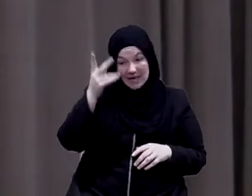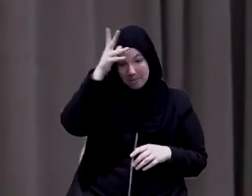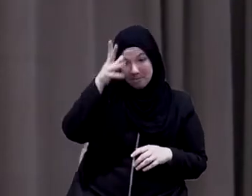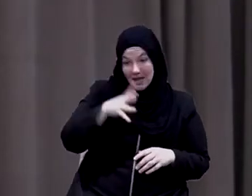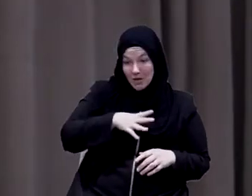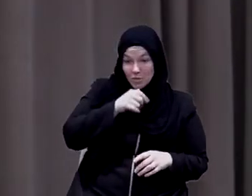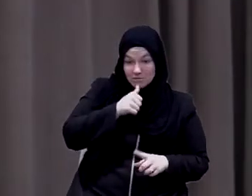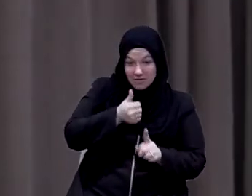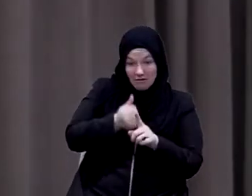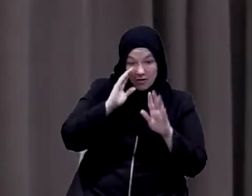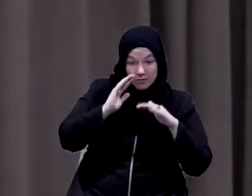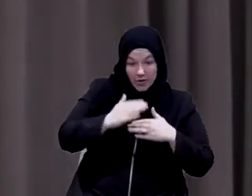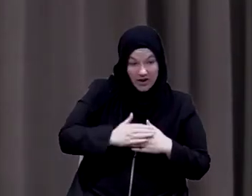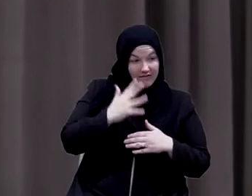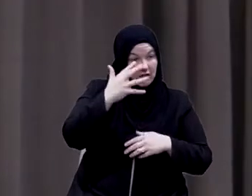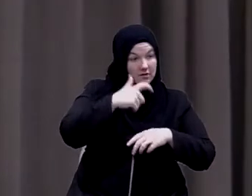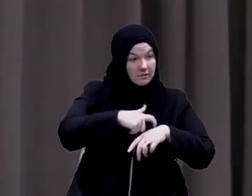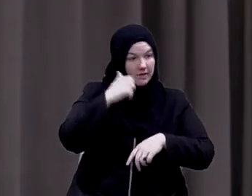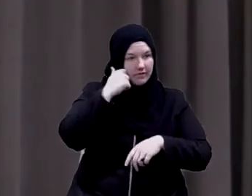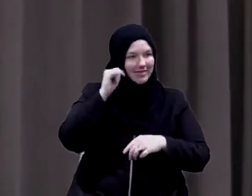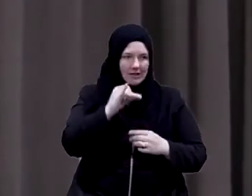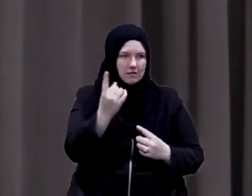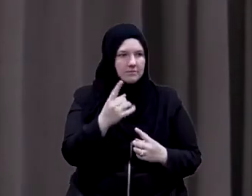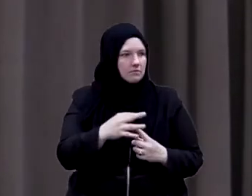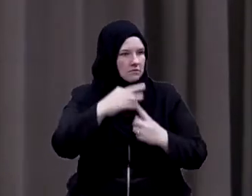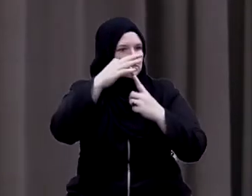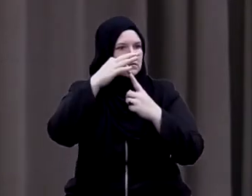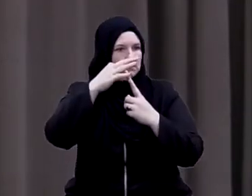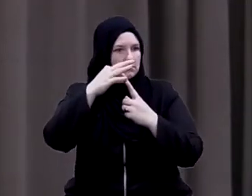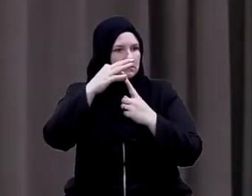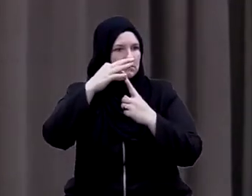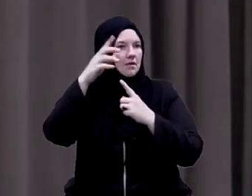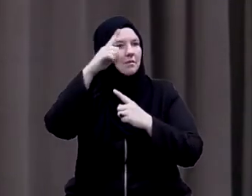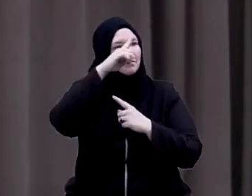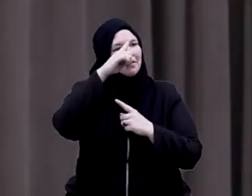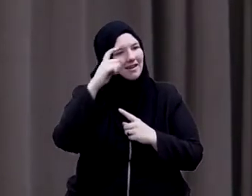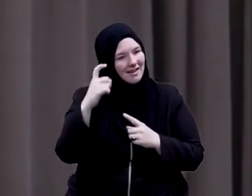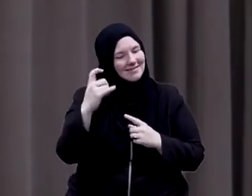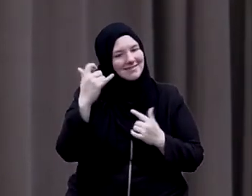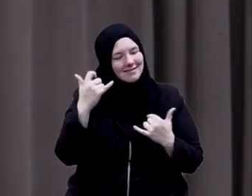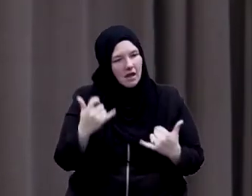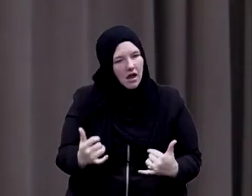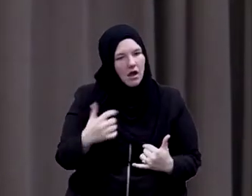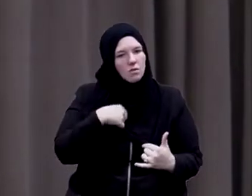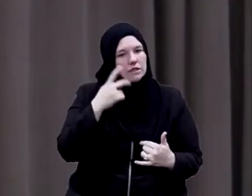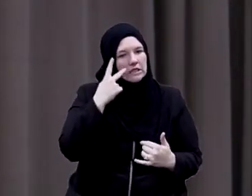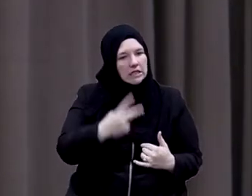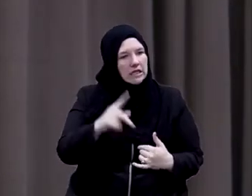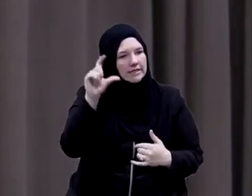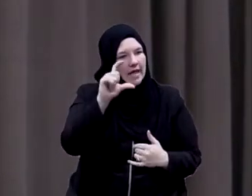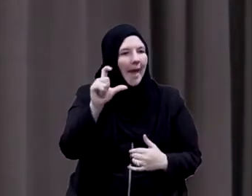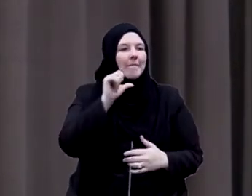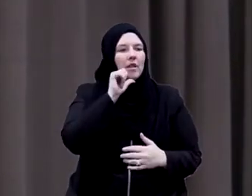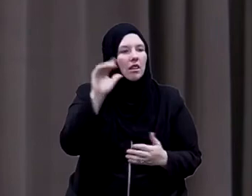is talking about. We are unbuttoning the last button.